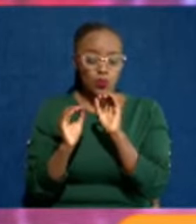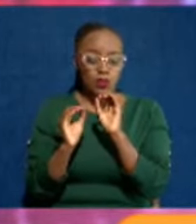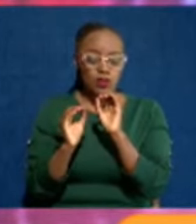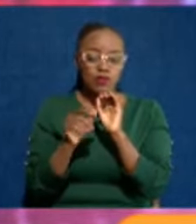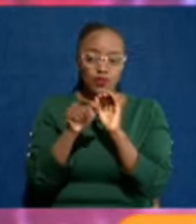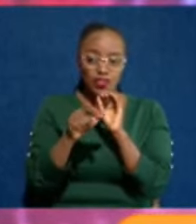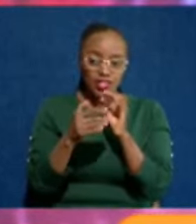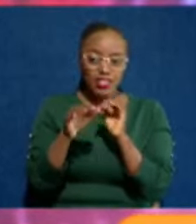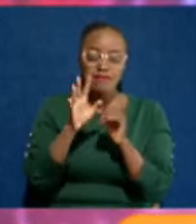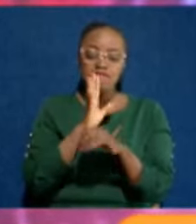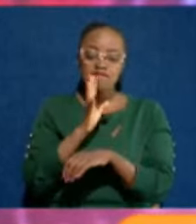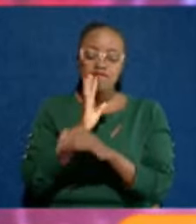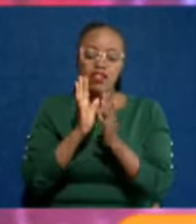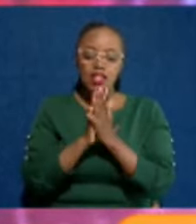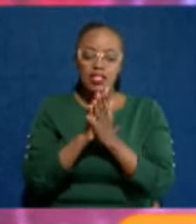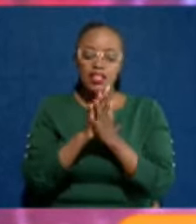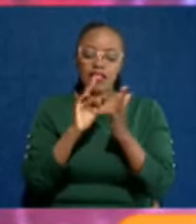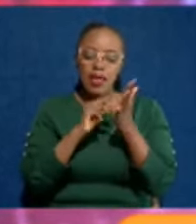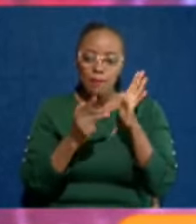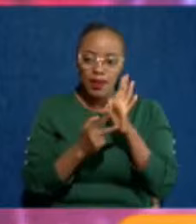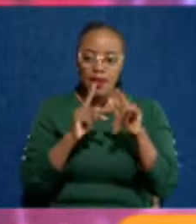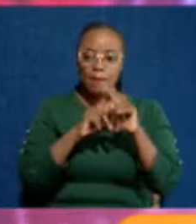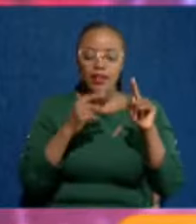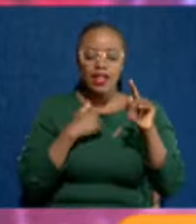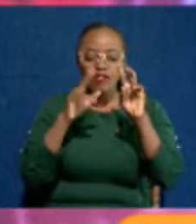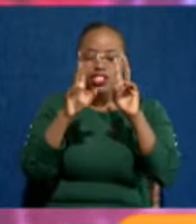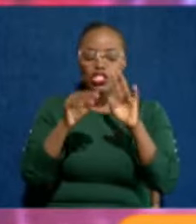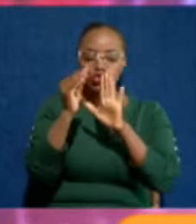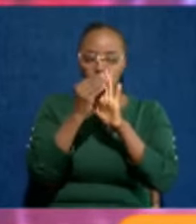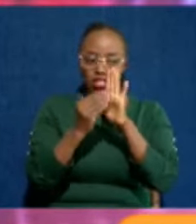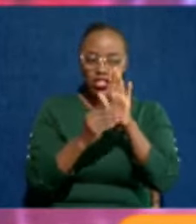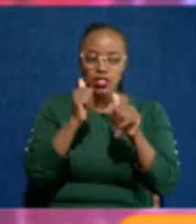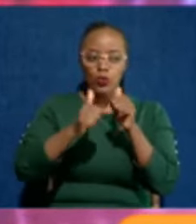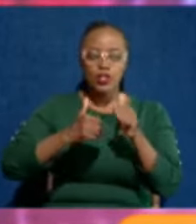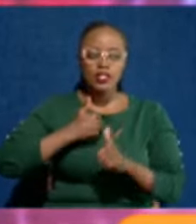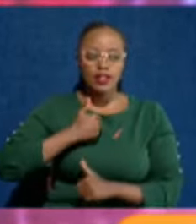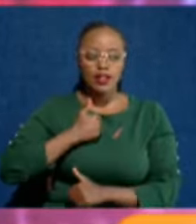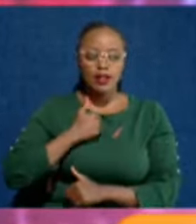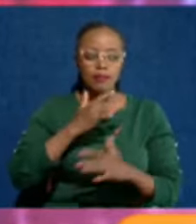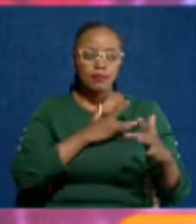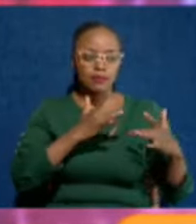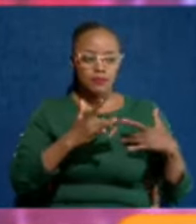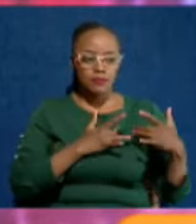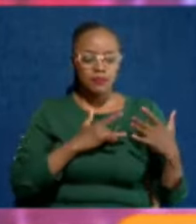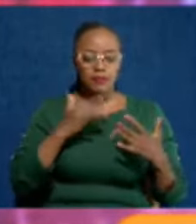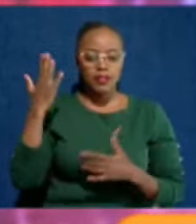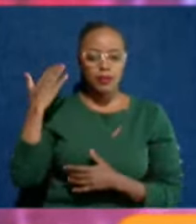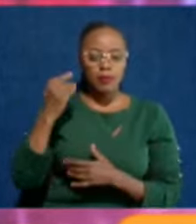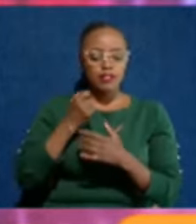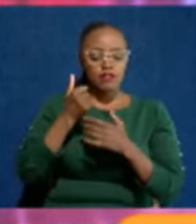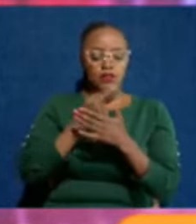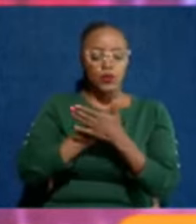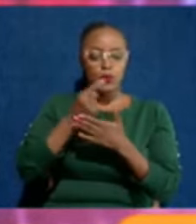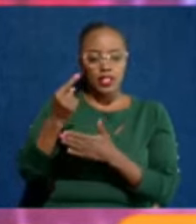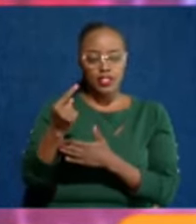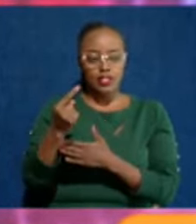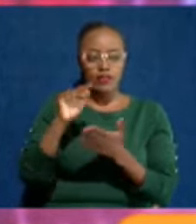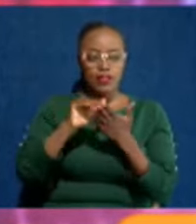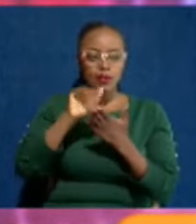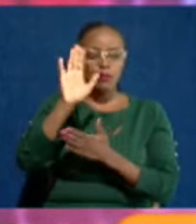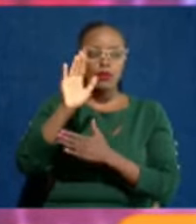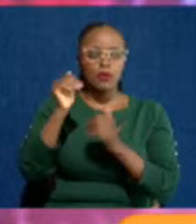that statement and what it means, but of course there has been several issues that have been of concern the past few weeks, especially with